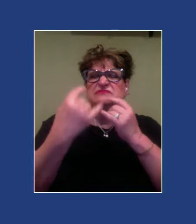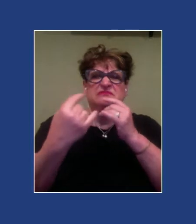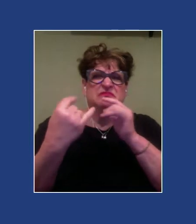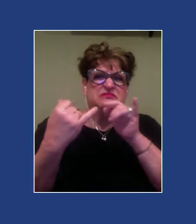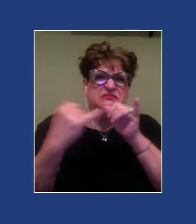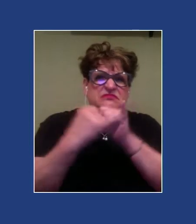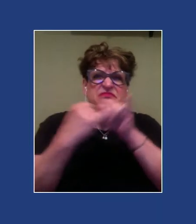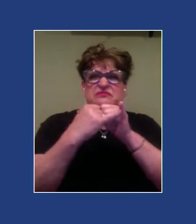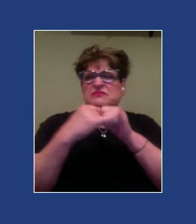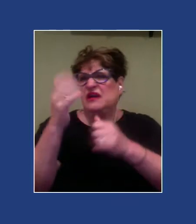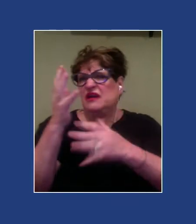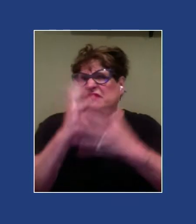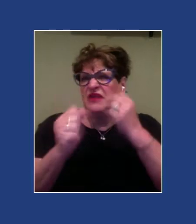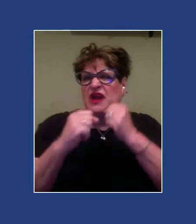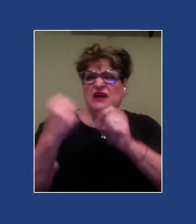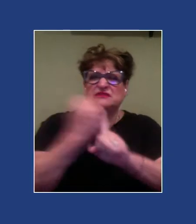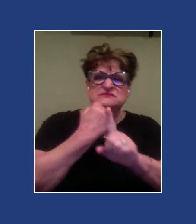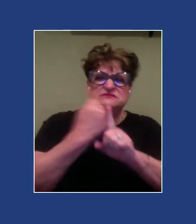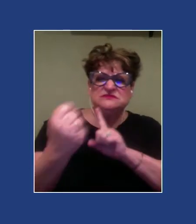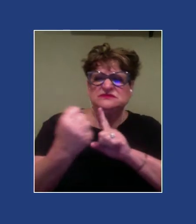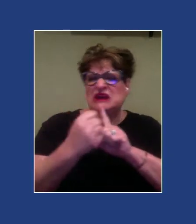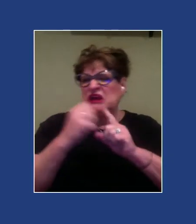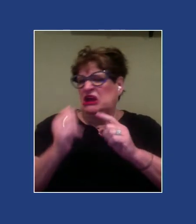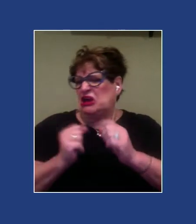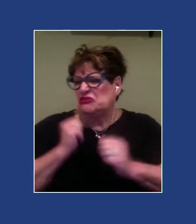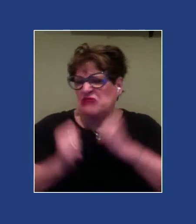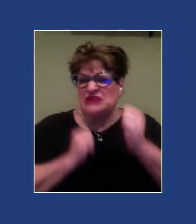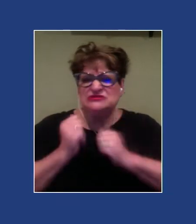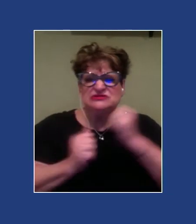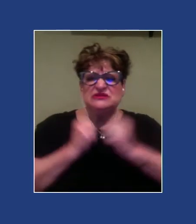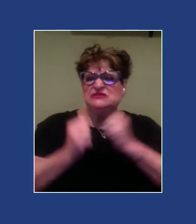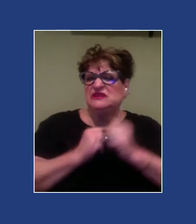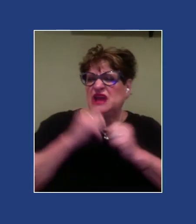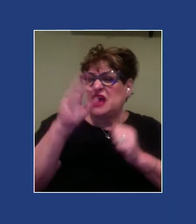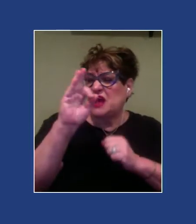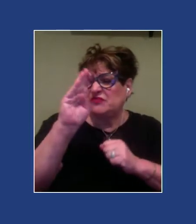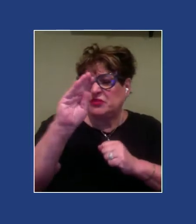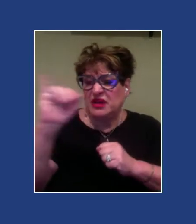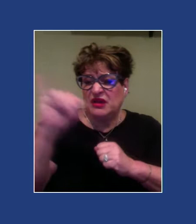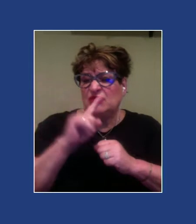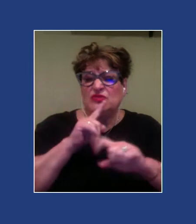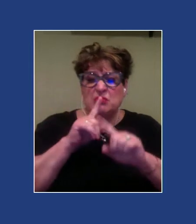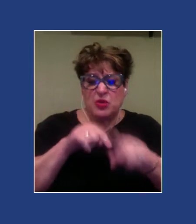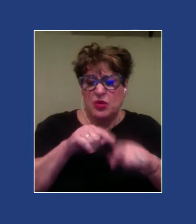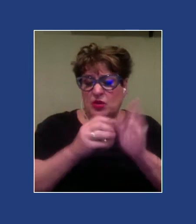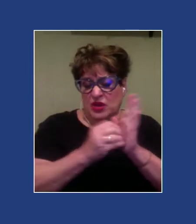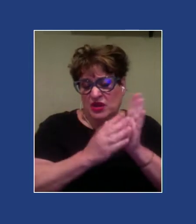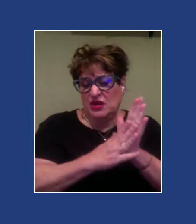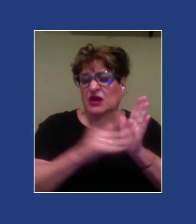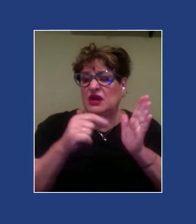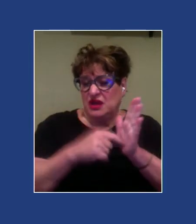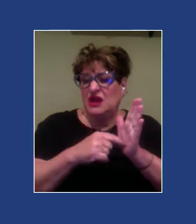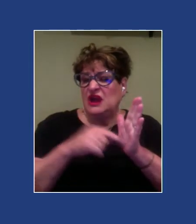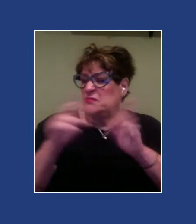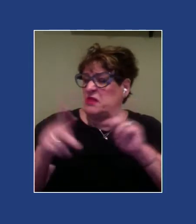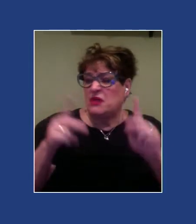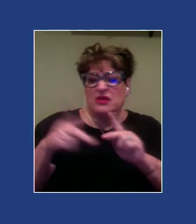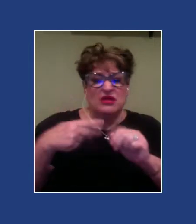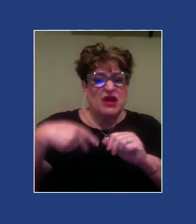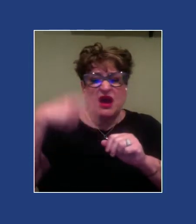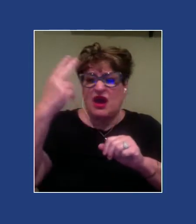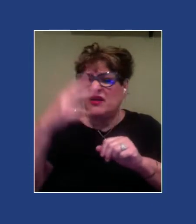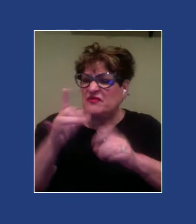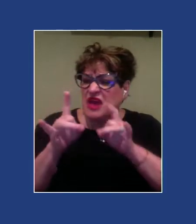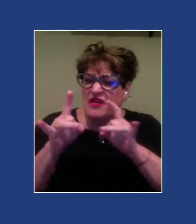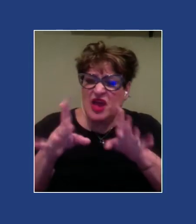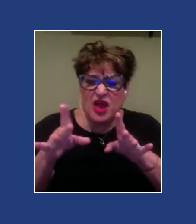violence, unfortunately, at a much higher prevalence than the general population. The FBI has reported in recent years that the population that experiences the highest incidence of hate crimes in the